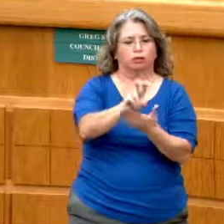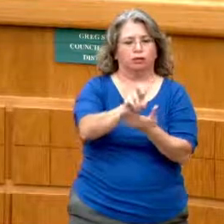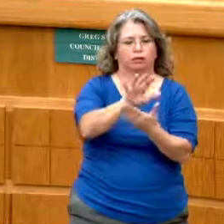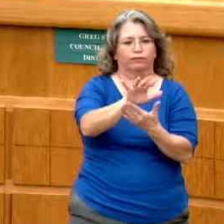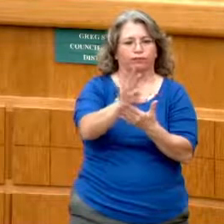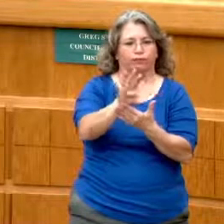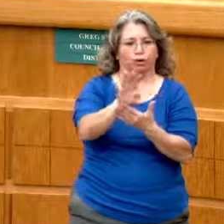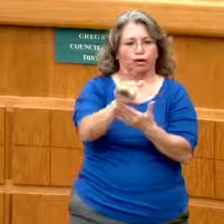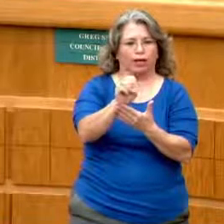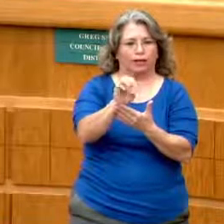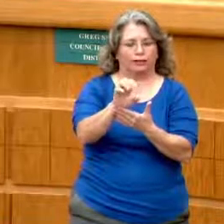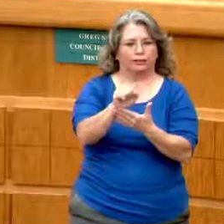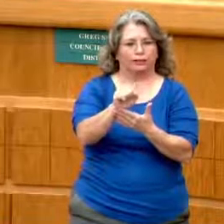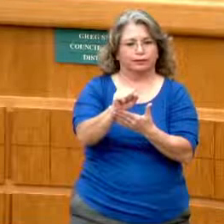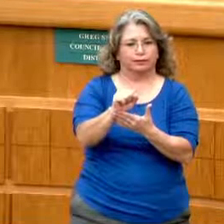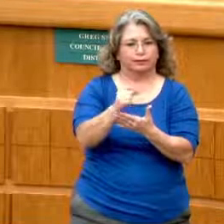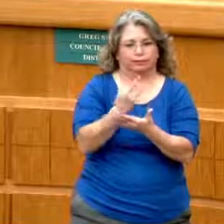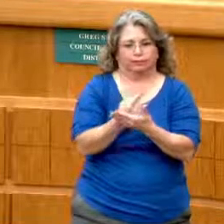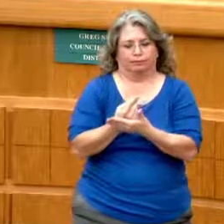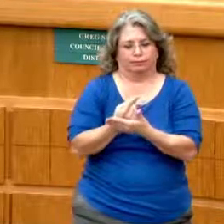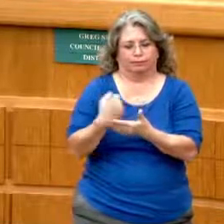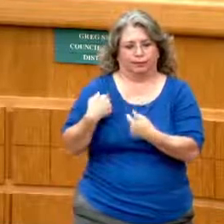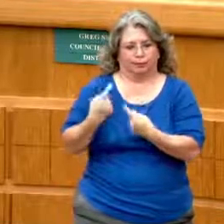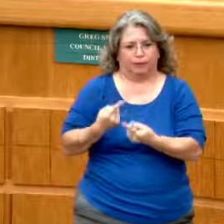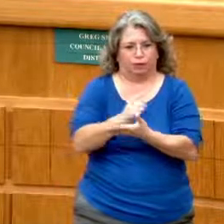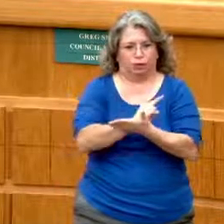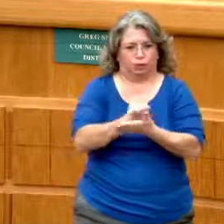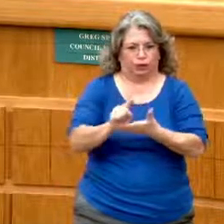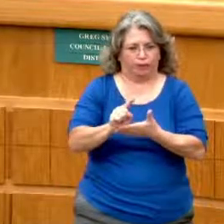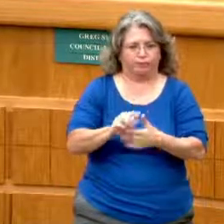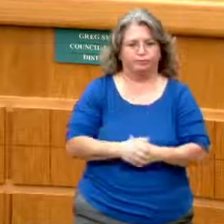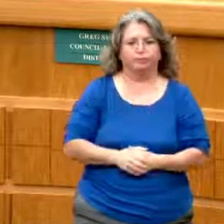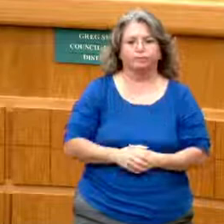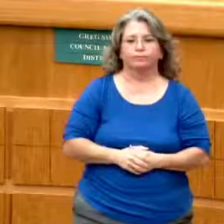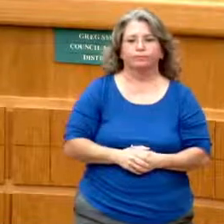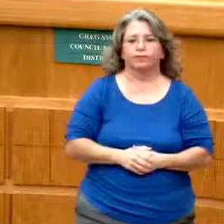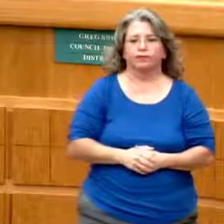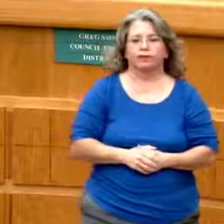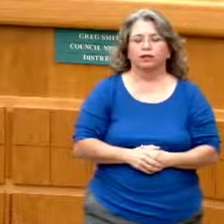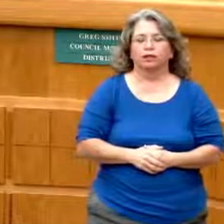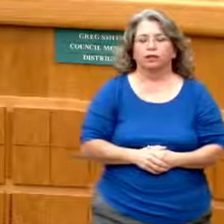1,254 cases this past week. Next slide, please.